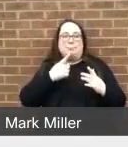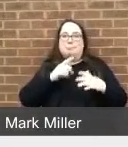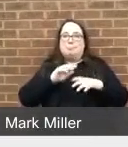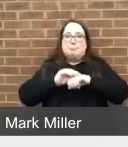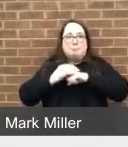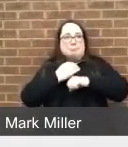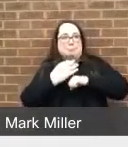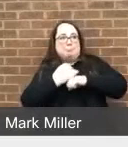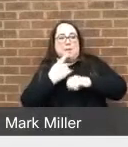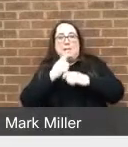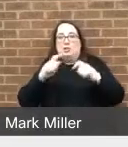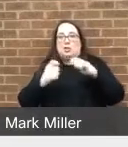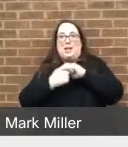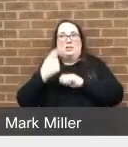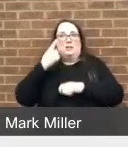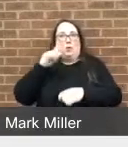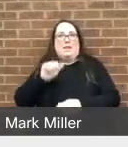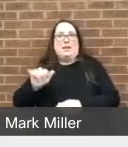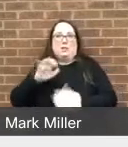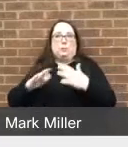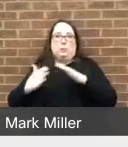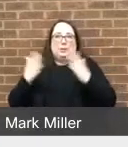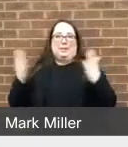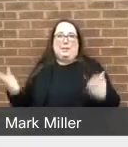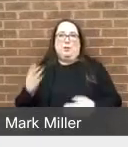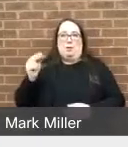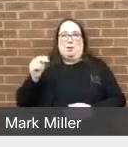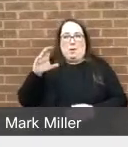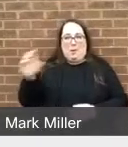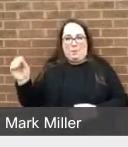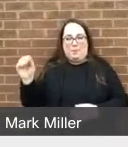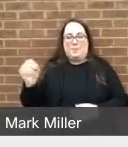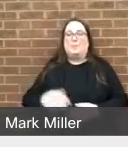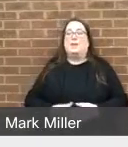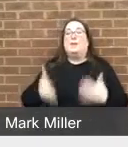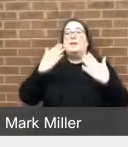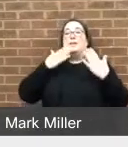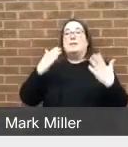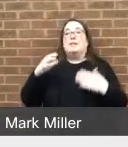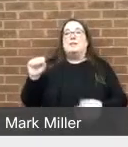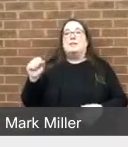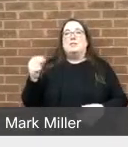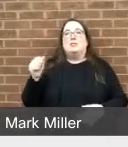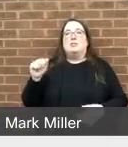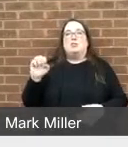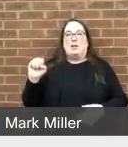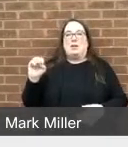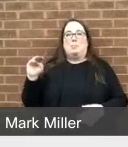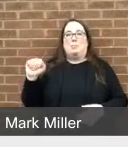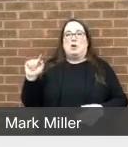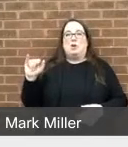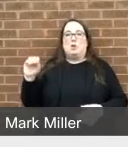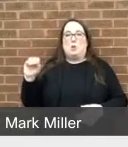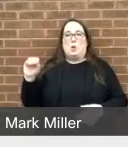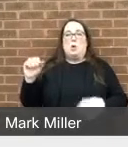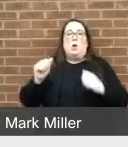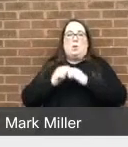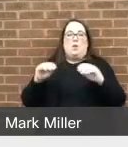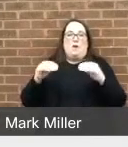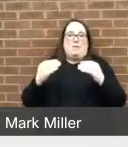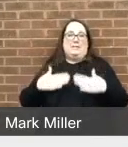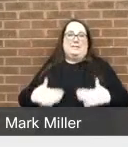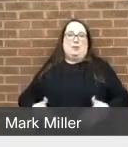Asian community here in Howard County. I want to say a big thank you to Shay Martineau with the Office of Human Rights and Equity, who will